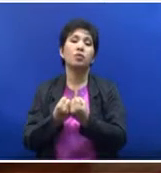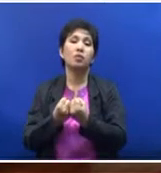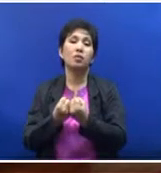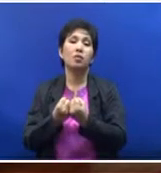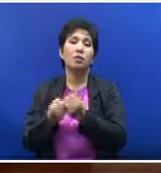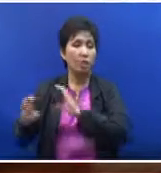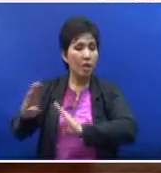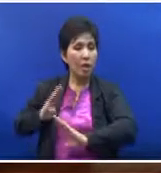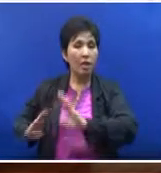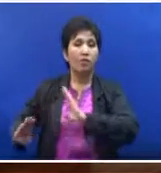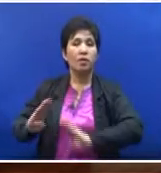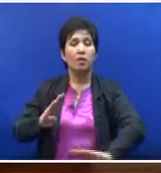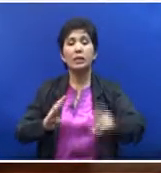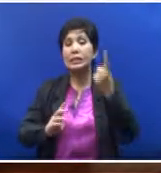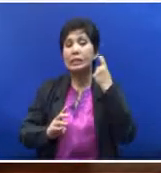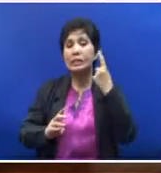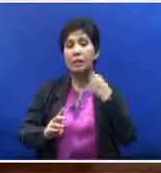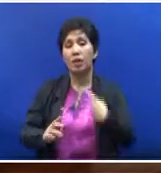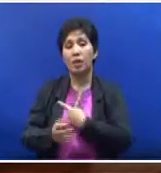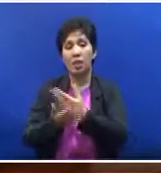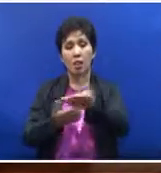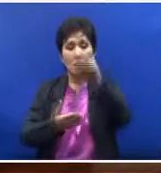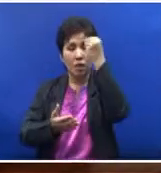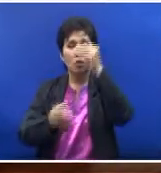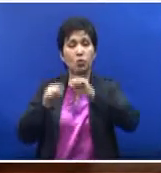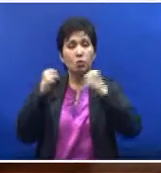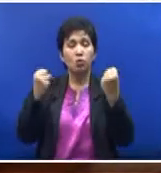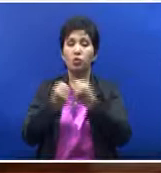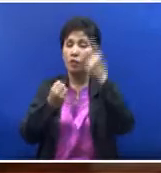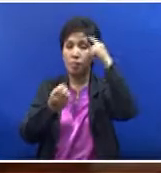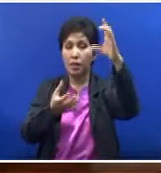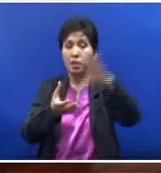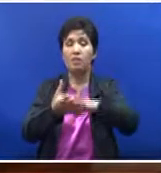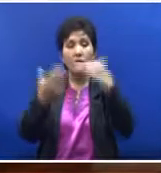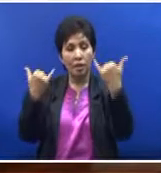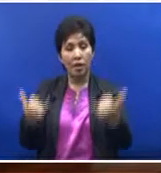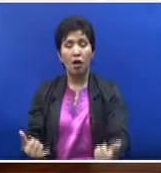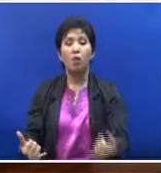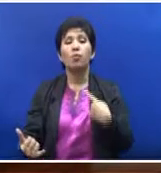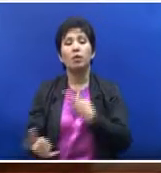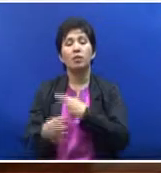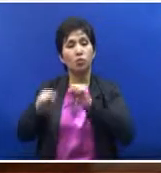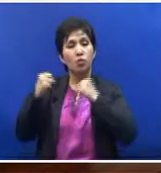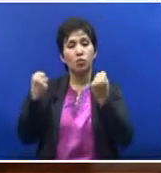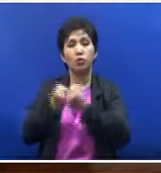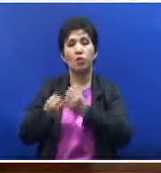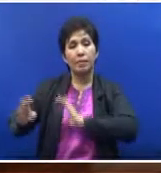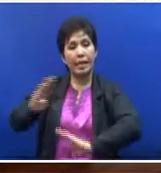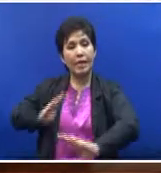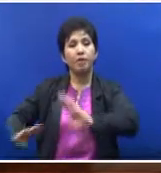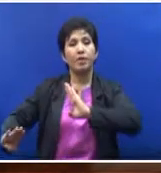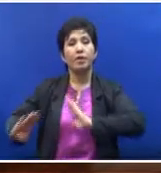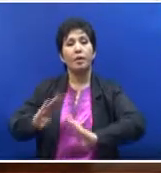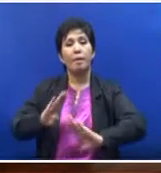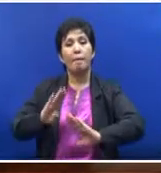Okay, social behavior. Just now we have learned about social being. Now we come to the other terms of social